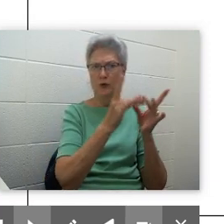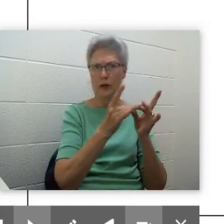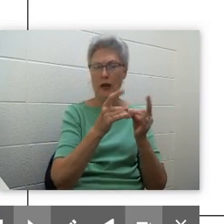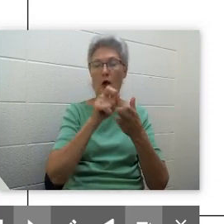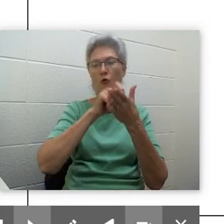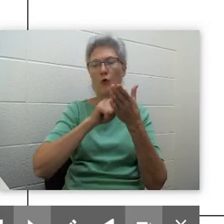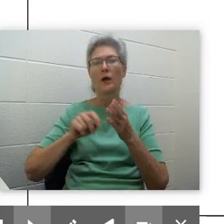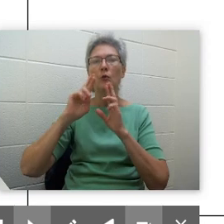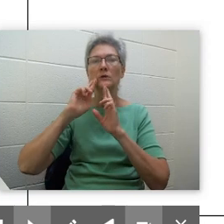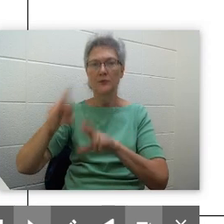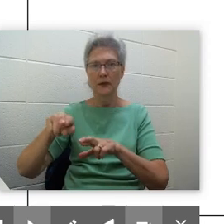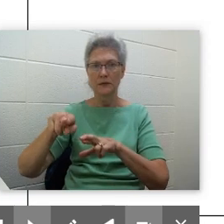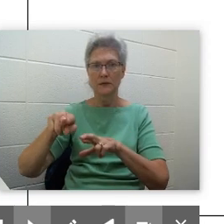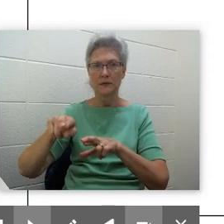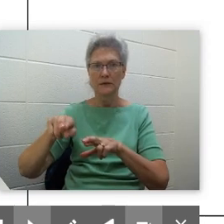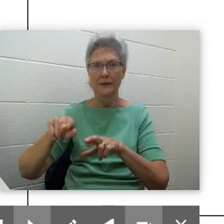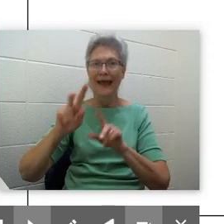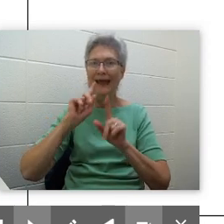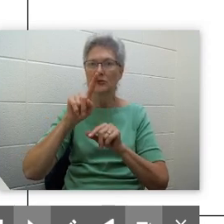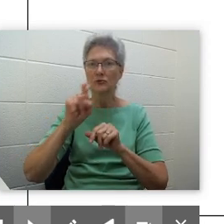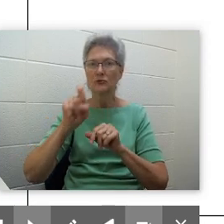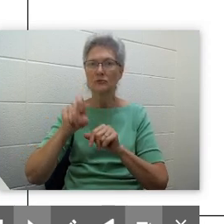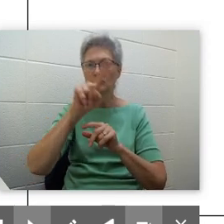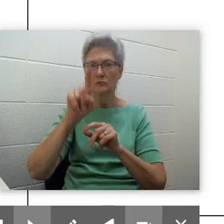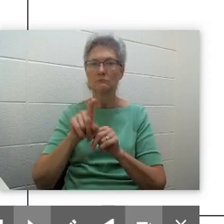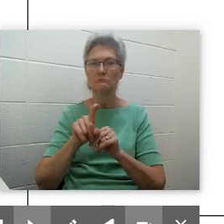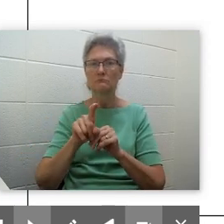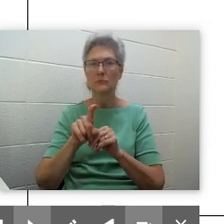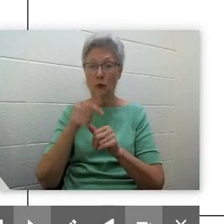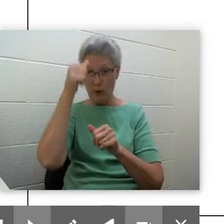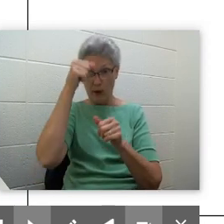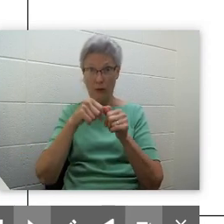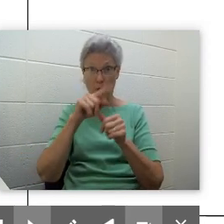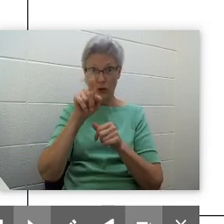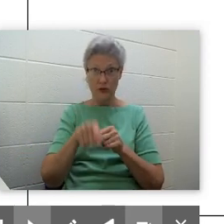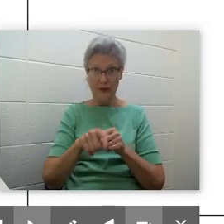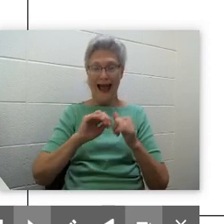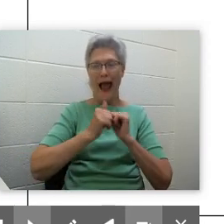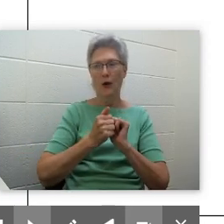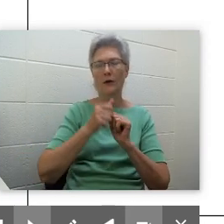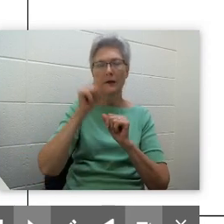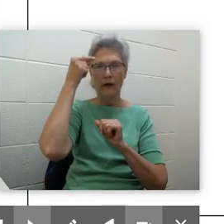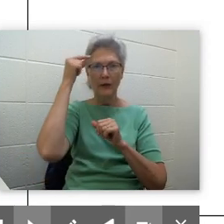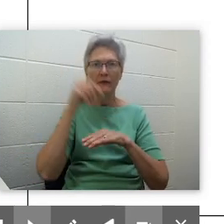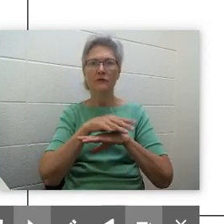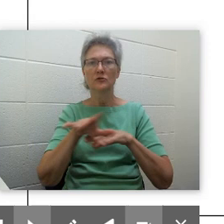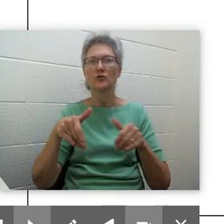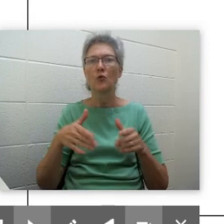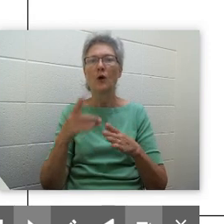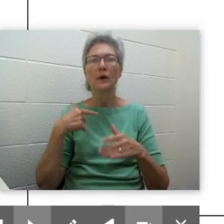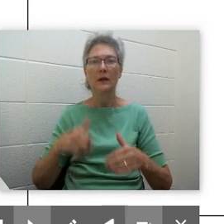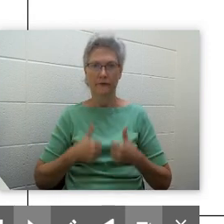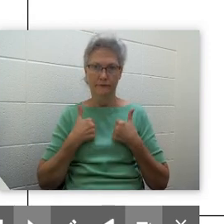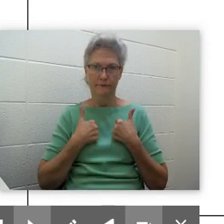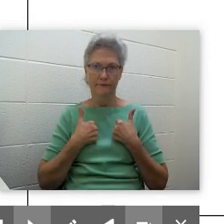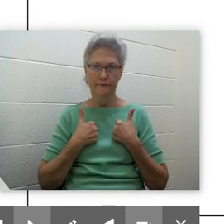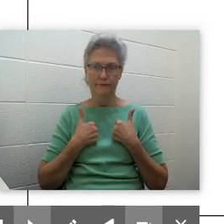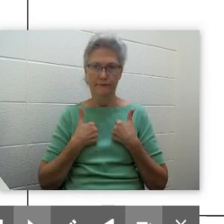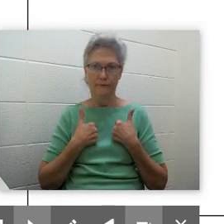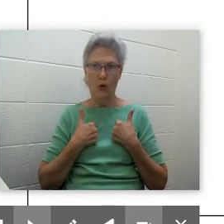write a response answering our question. Remember, our question is, how can government influence the way we